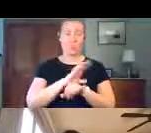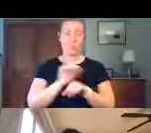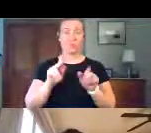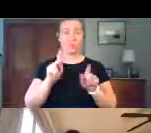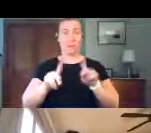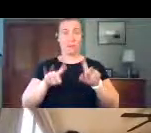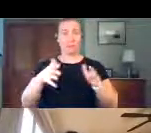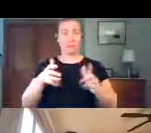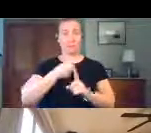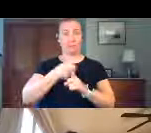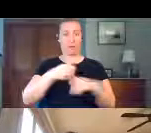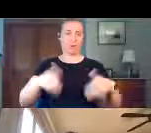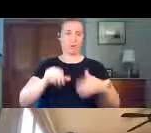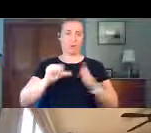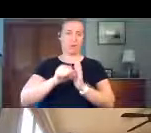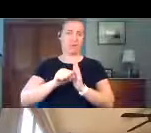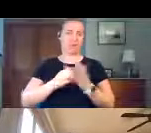impressive. Well done.